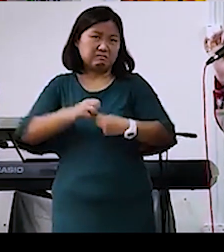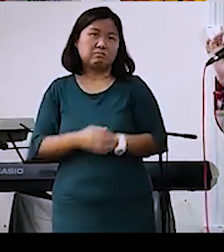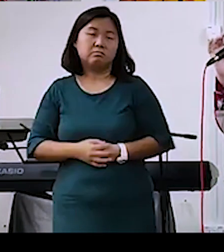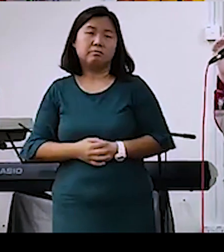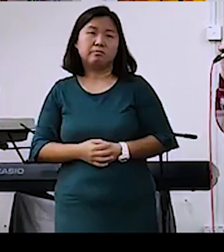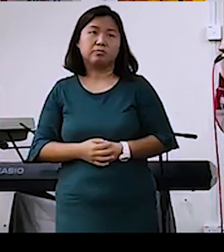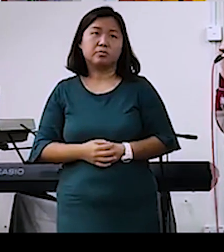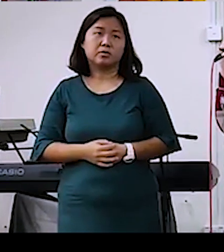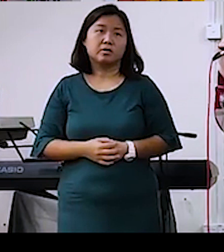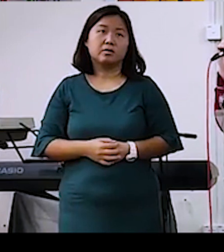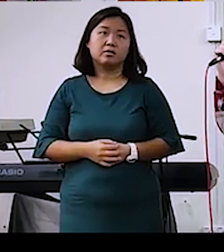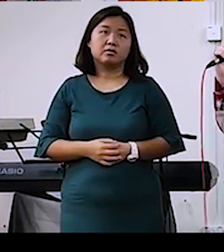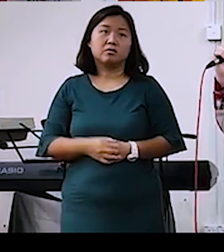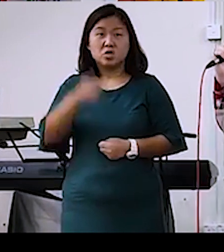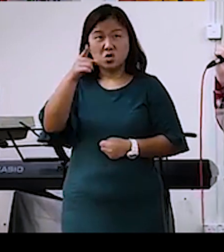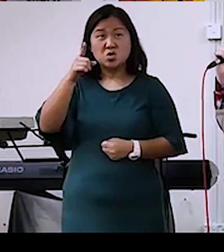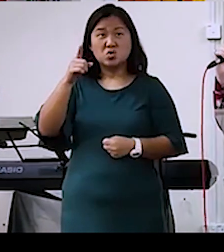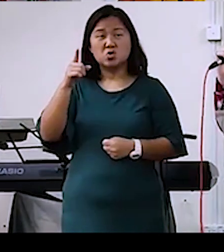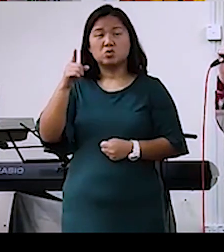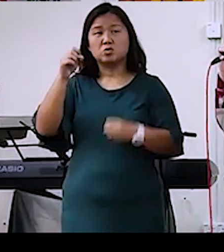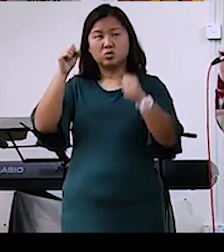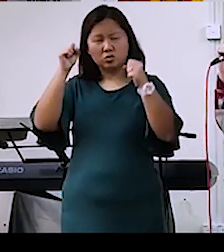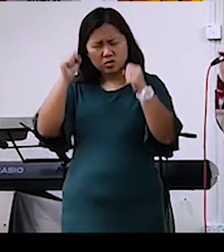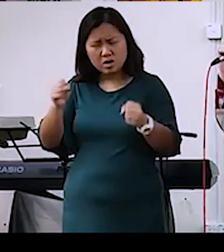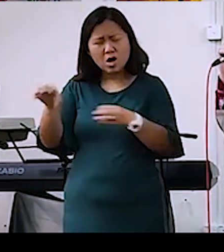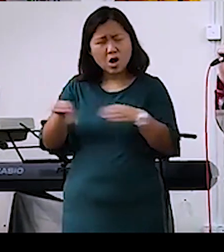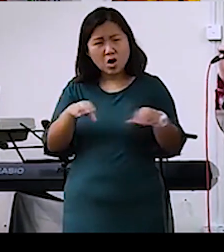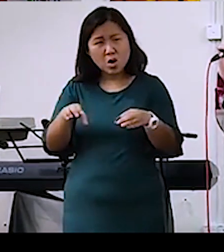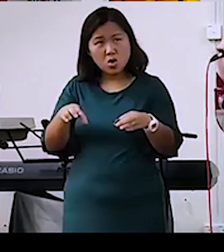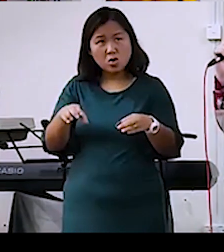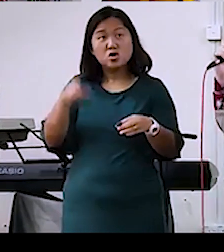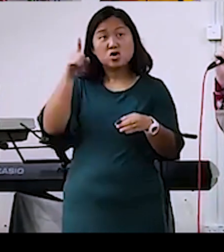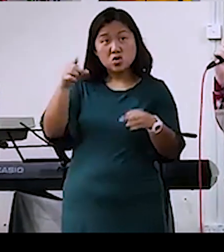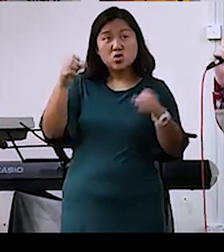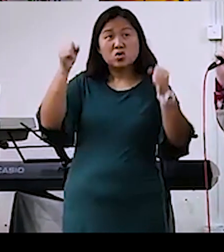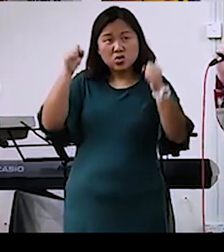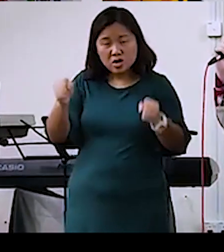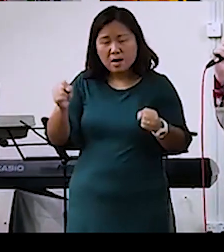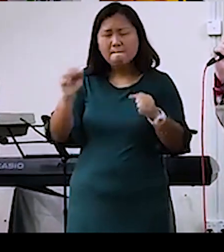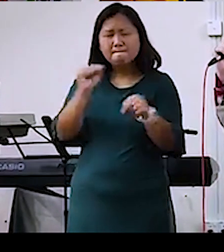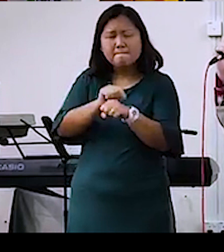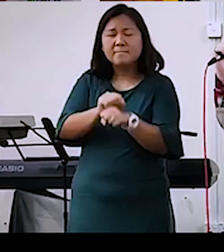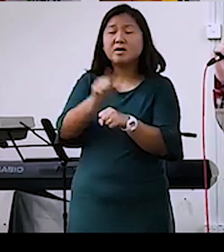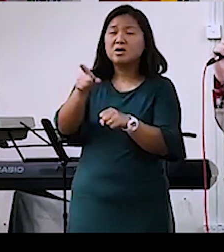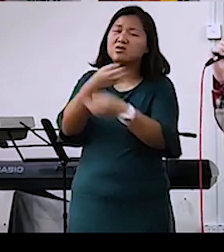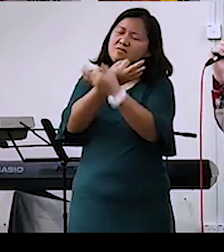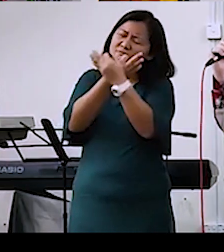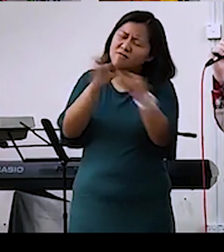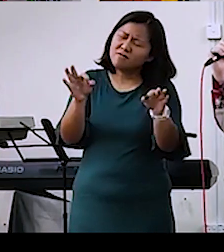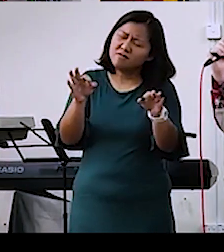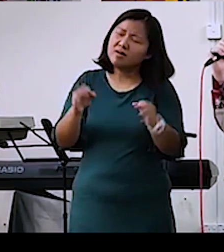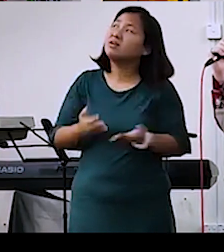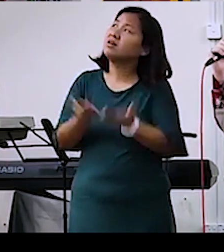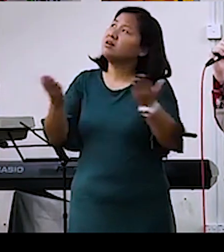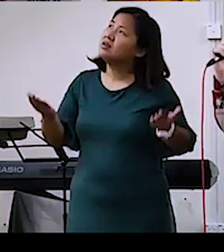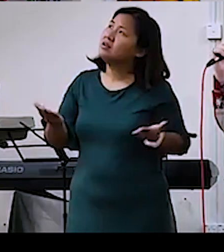abilities. Ministry is about your availability. Are you listening? You have to avail yourself. Say, God, here I am.